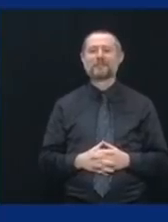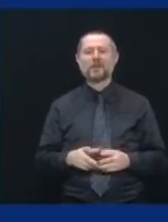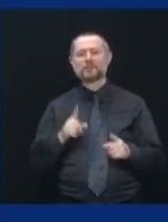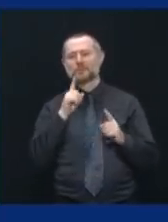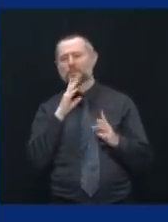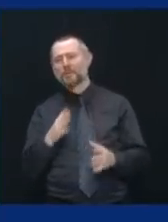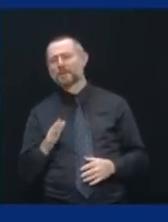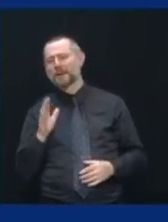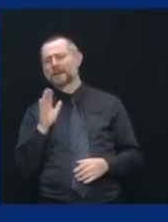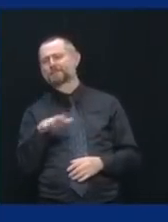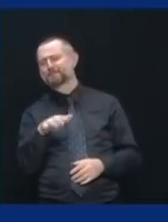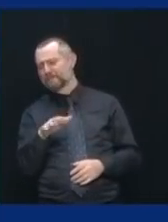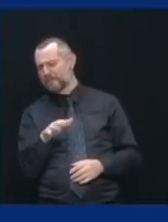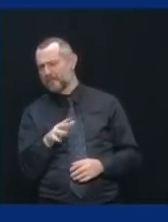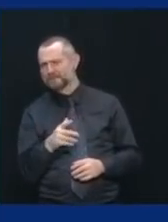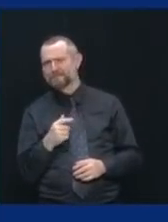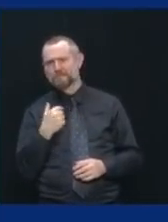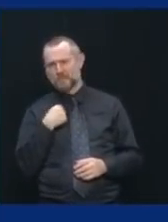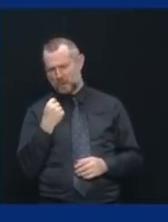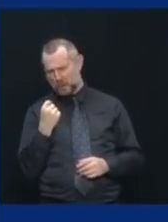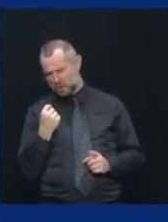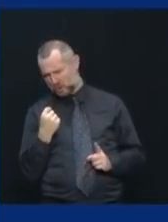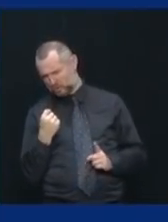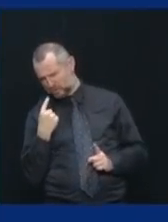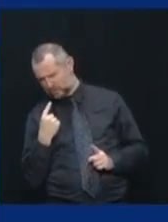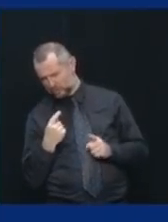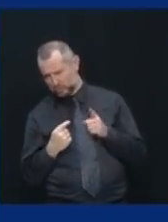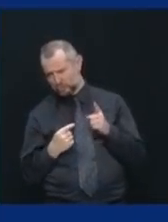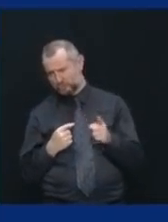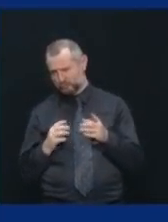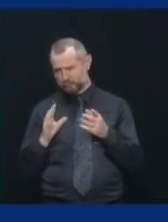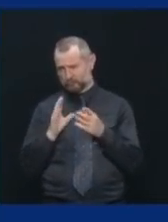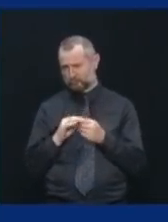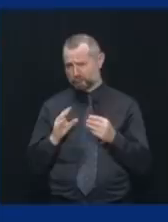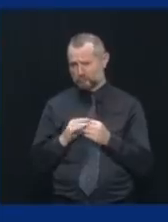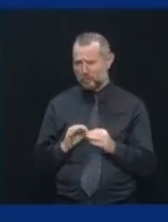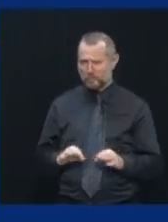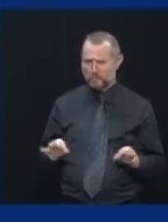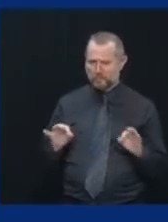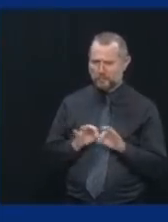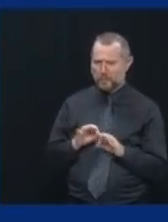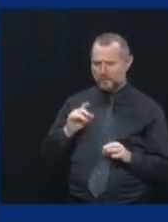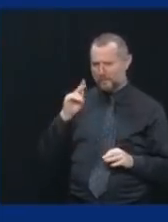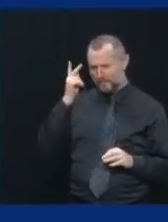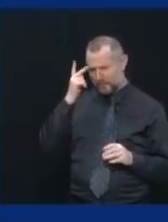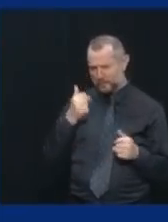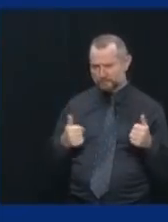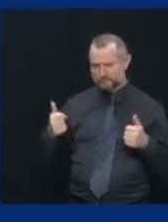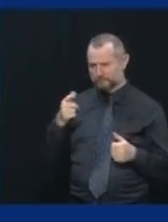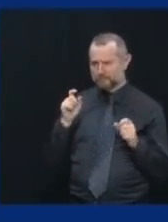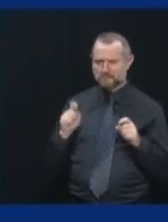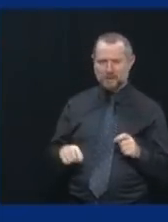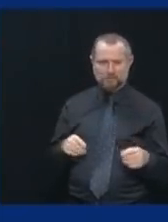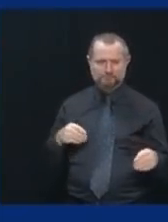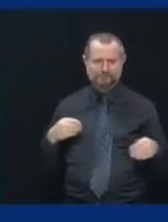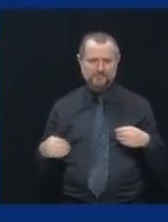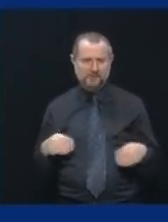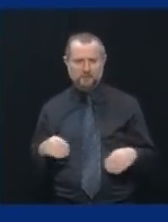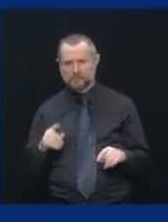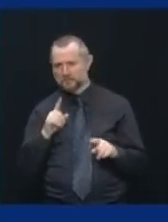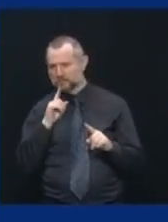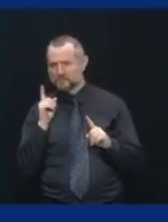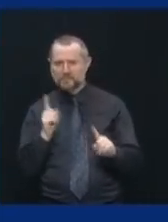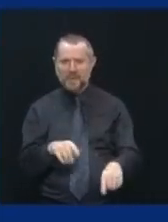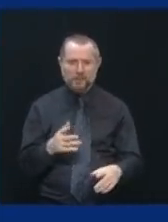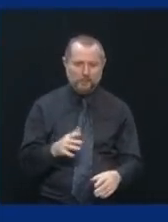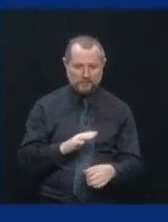Governor, I get that you've said that, it's important for public officials to be nimble, flexible, and that the